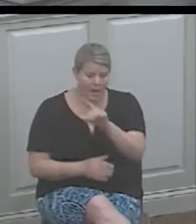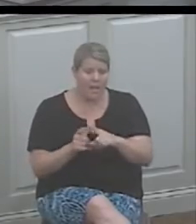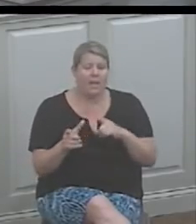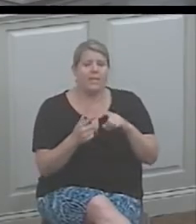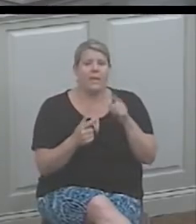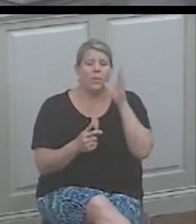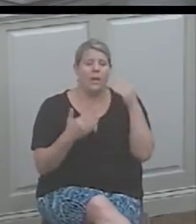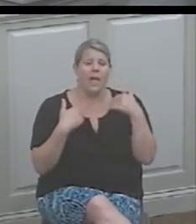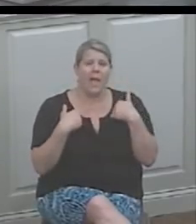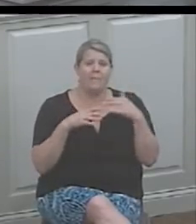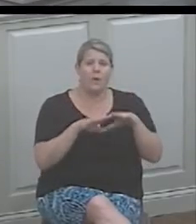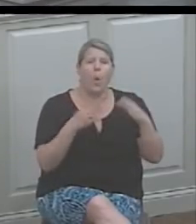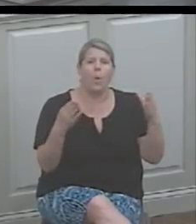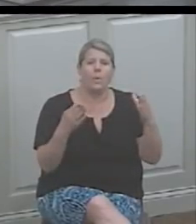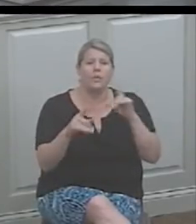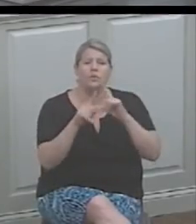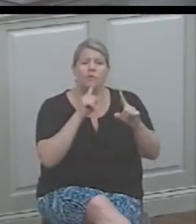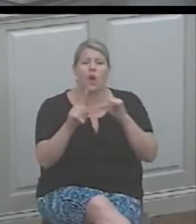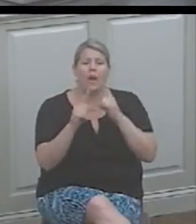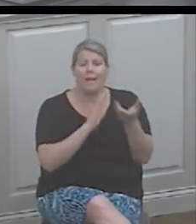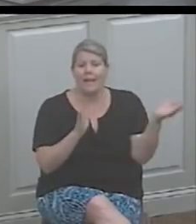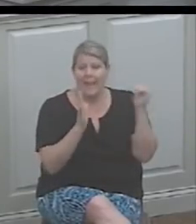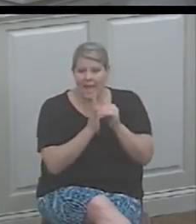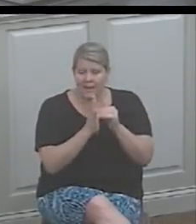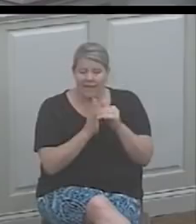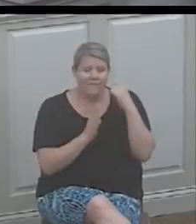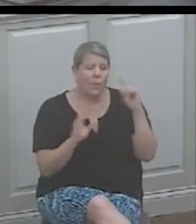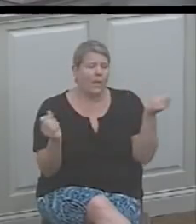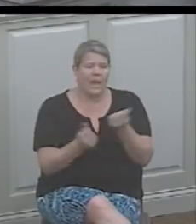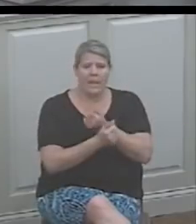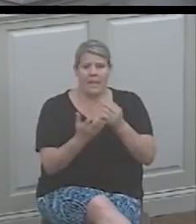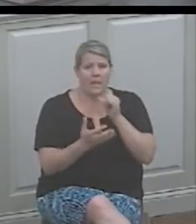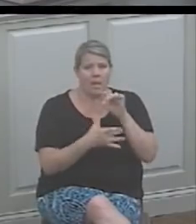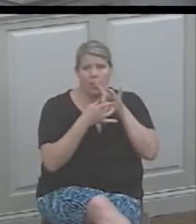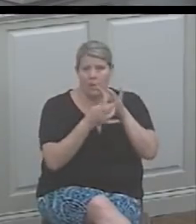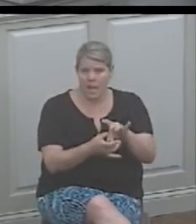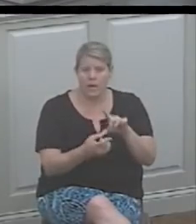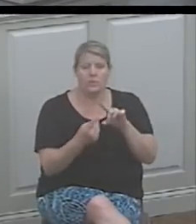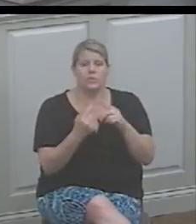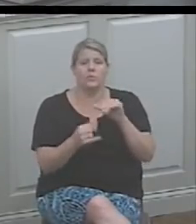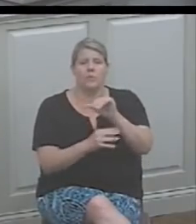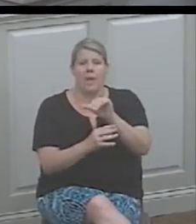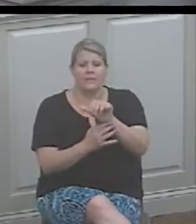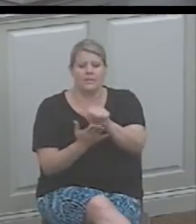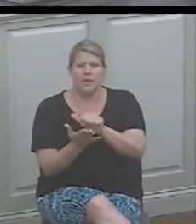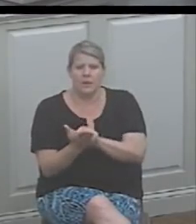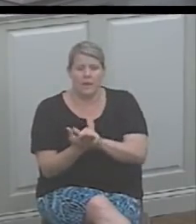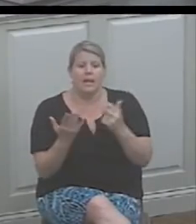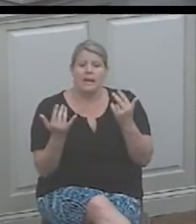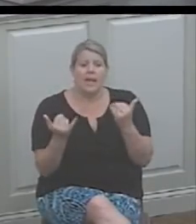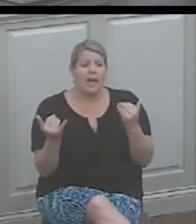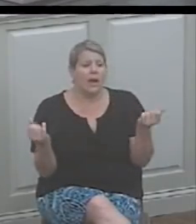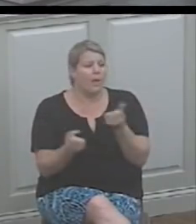public's opportunity to address any subject that is not on tonight's agenda. So with that said, is there anyone that